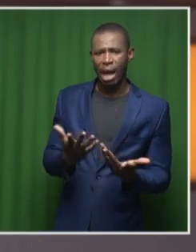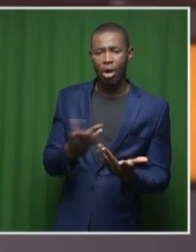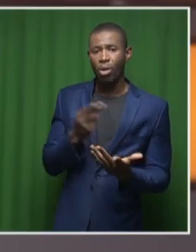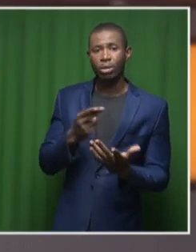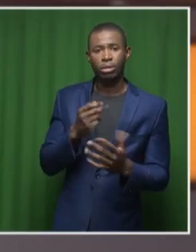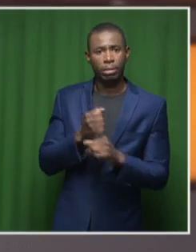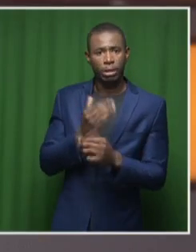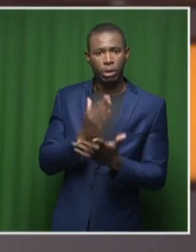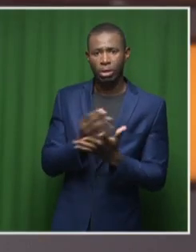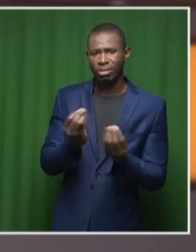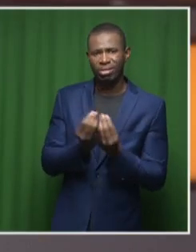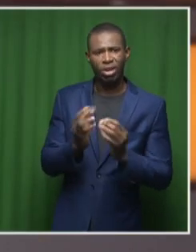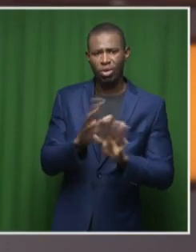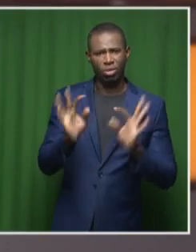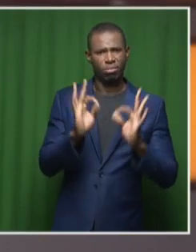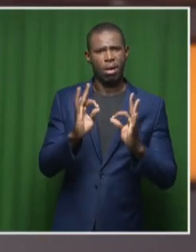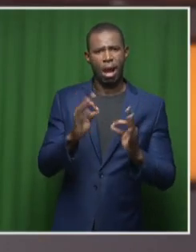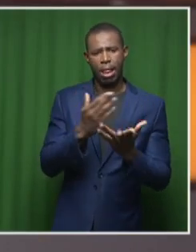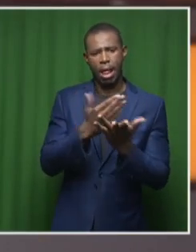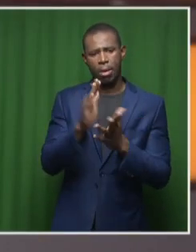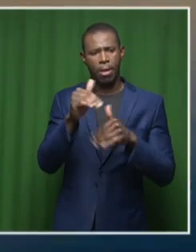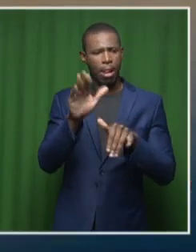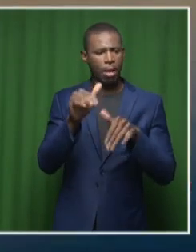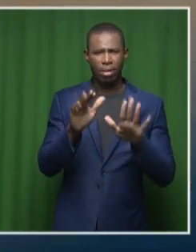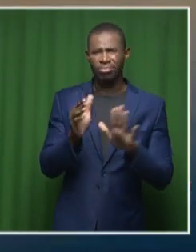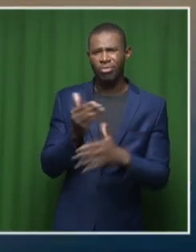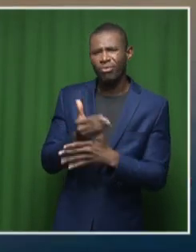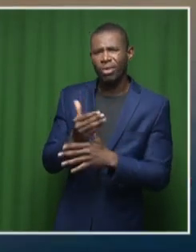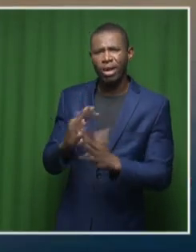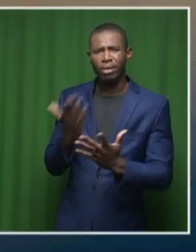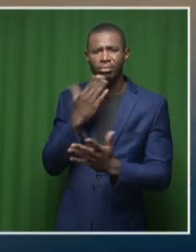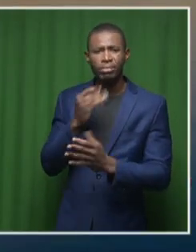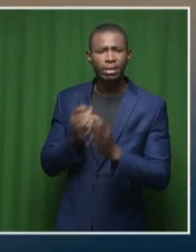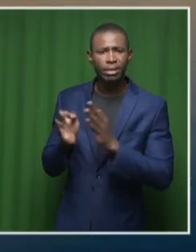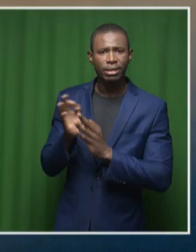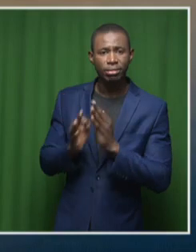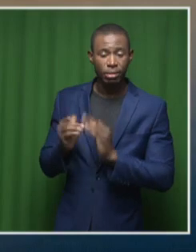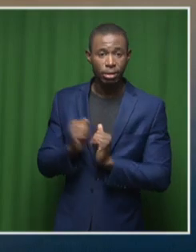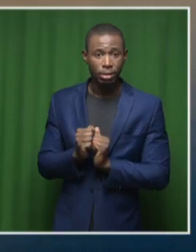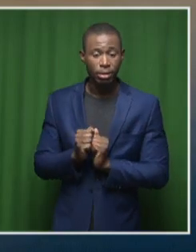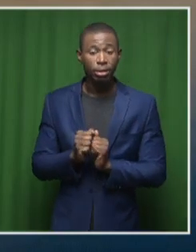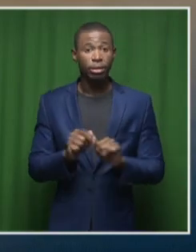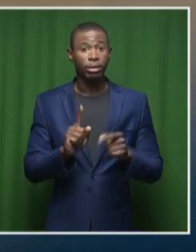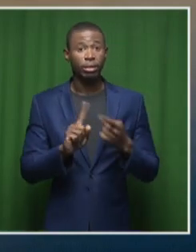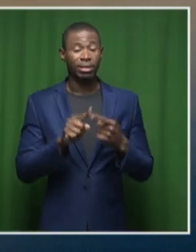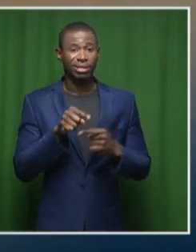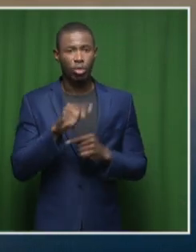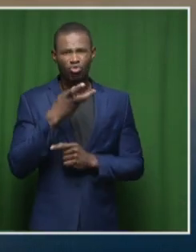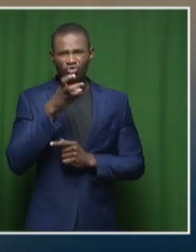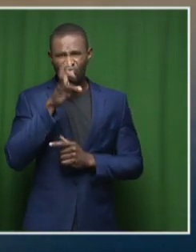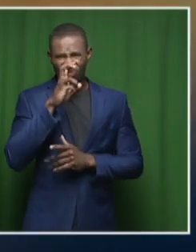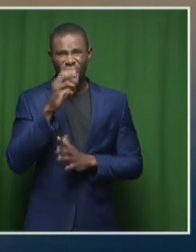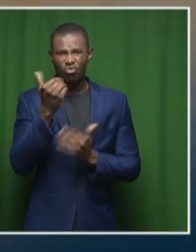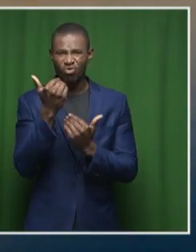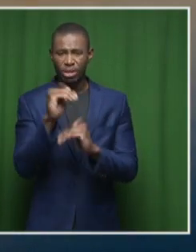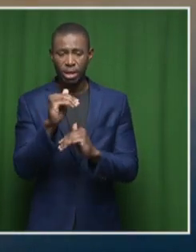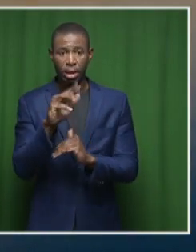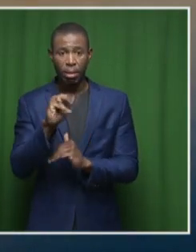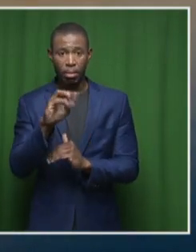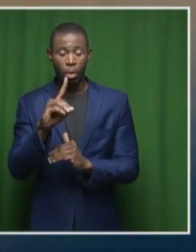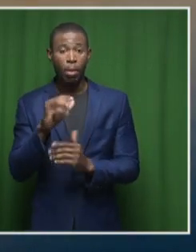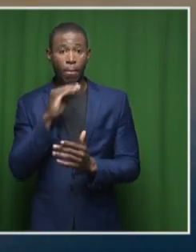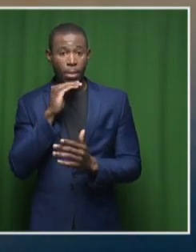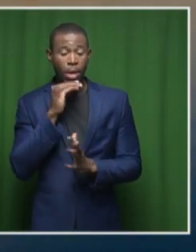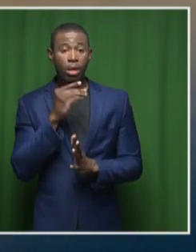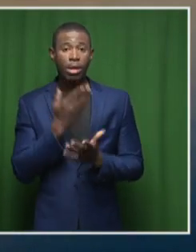out inappropriate content on Twitter or on TikTok? Okay. So firstly, with the restricted mode, the only feed you're going to see is the